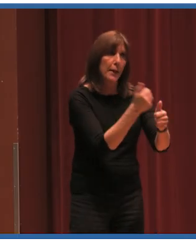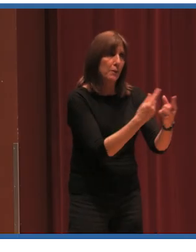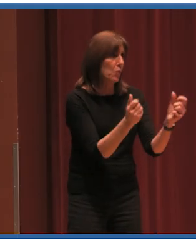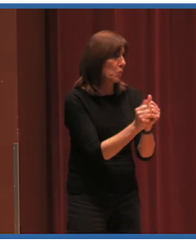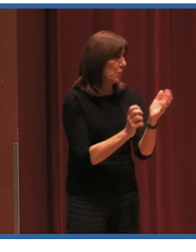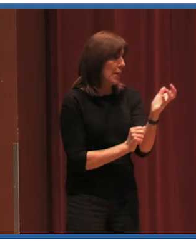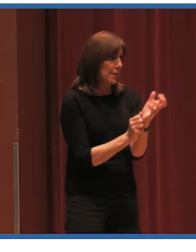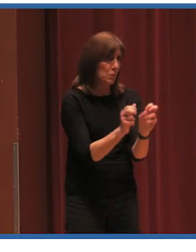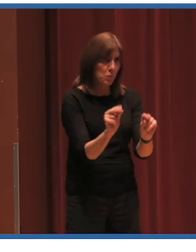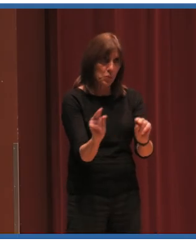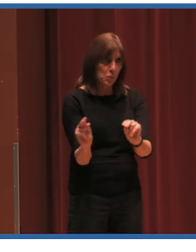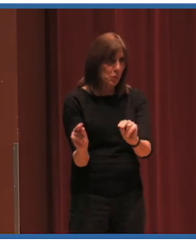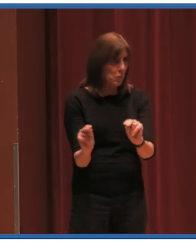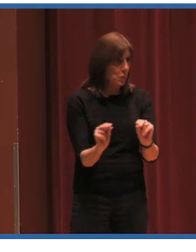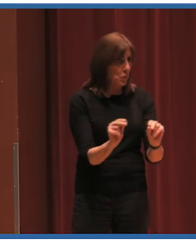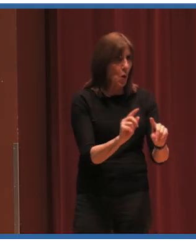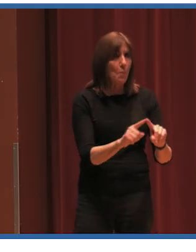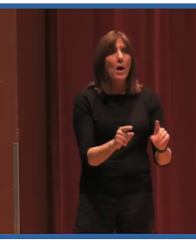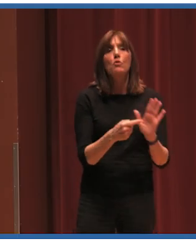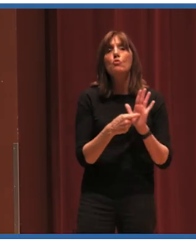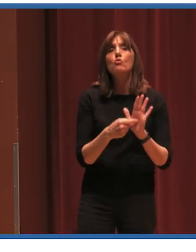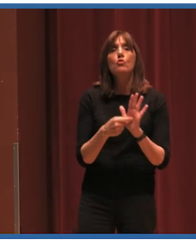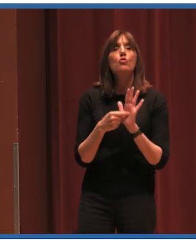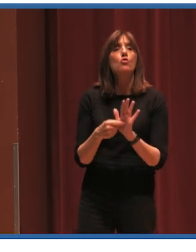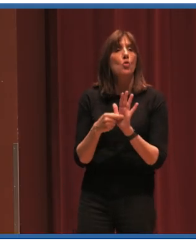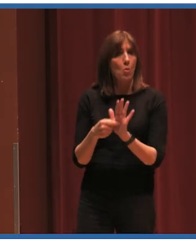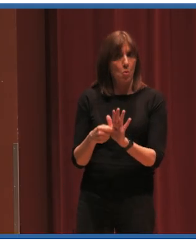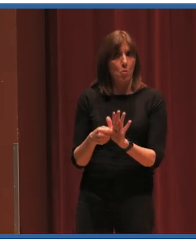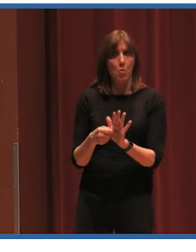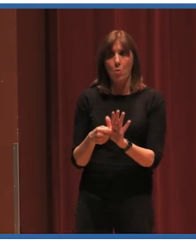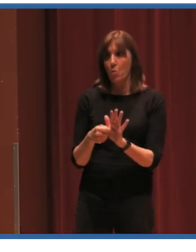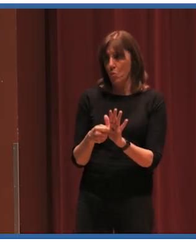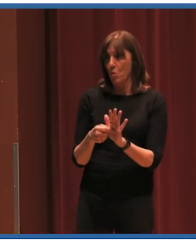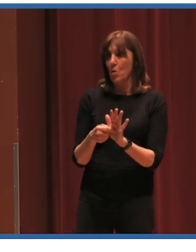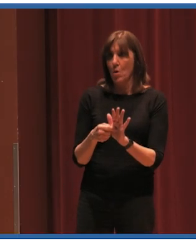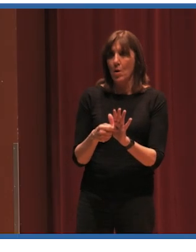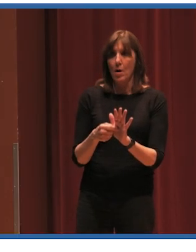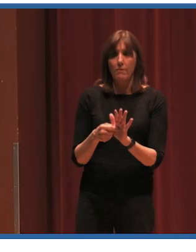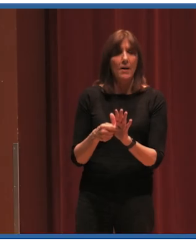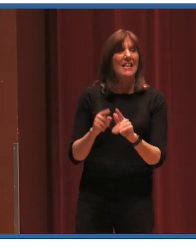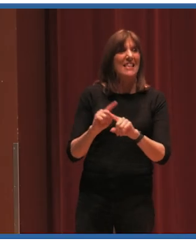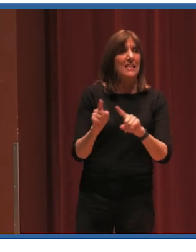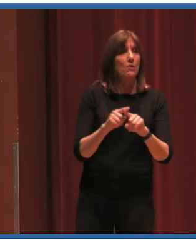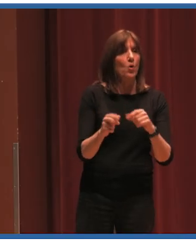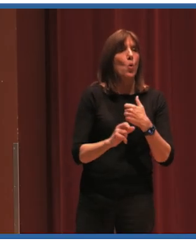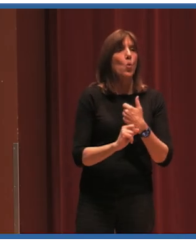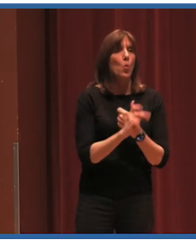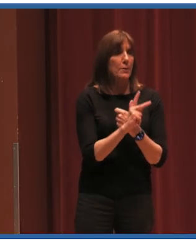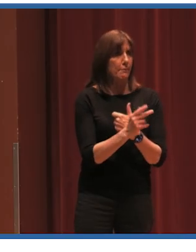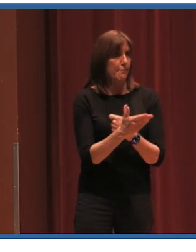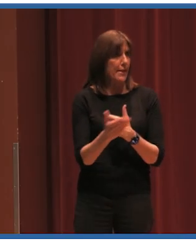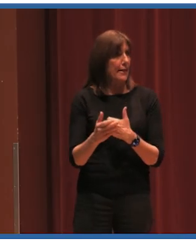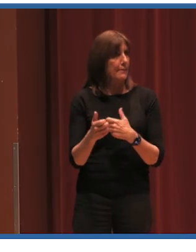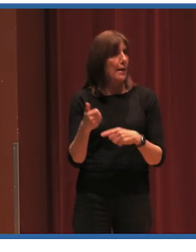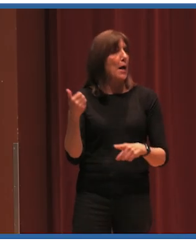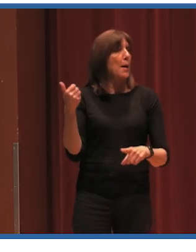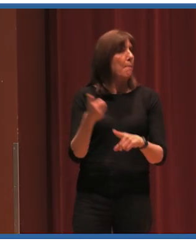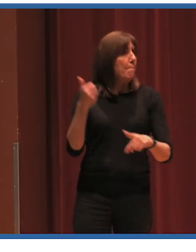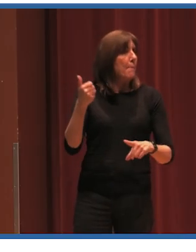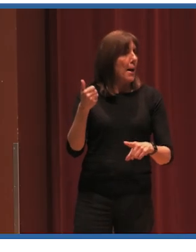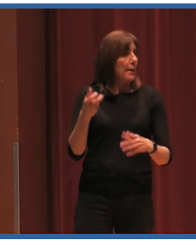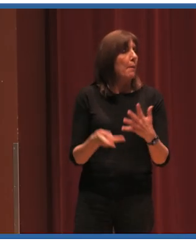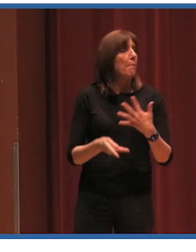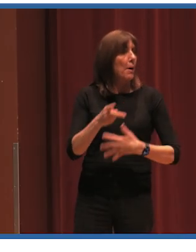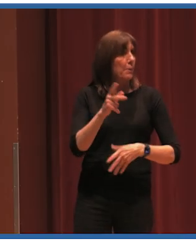things. It's just to show the sort of grouping of risk factors that can impact a county or a